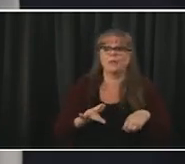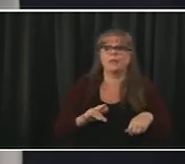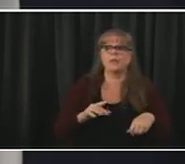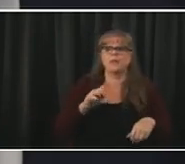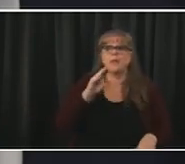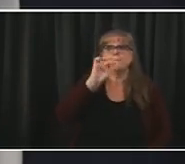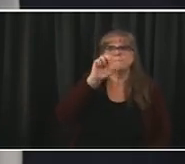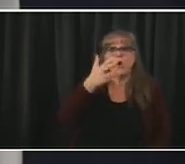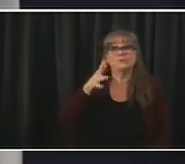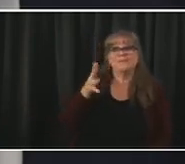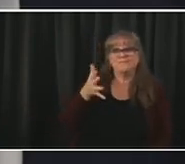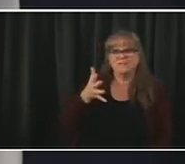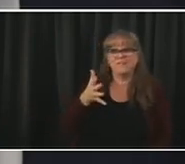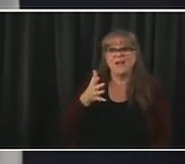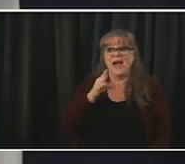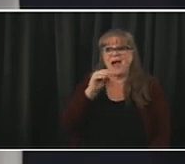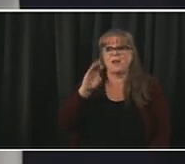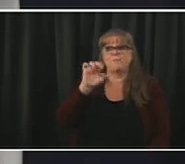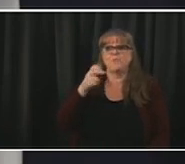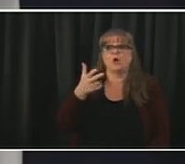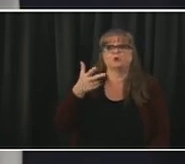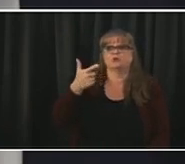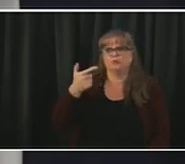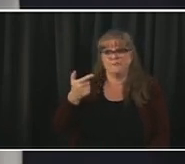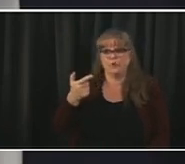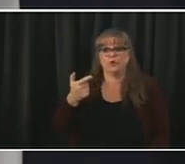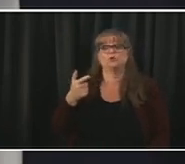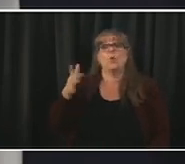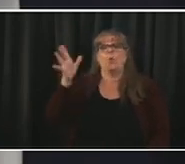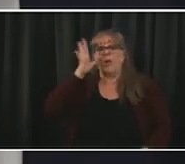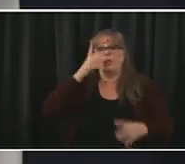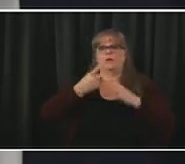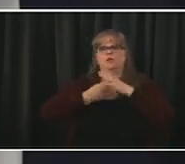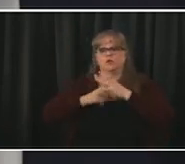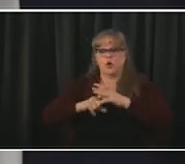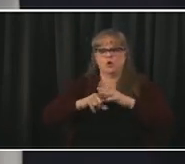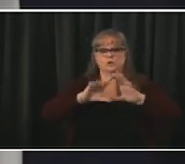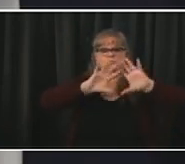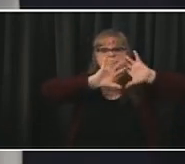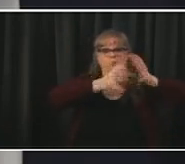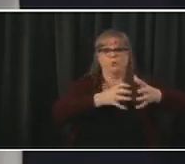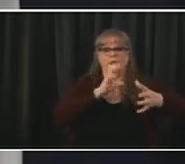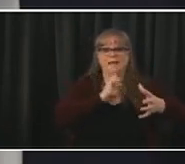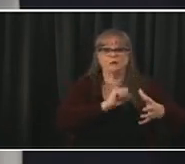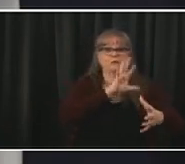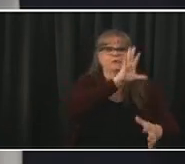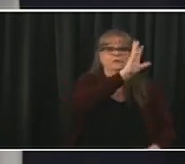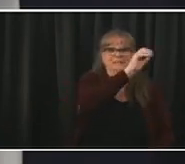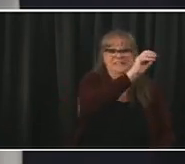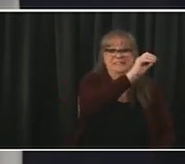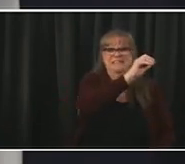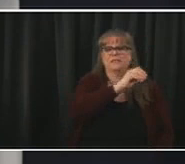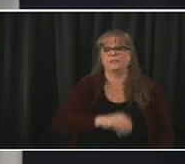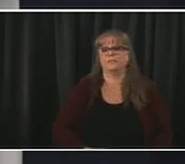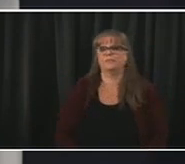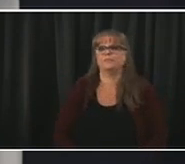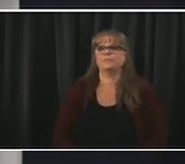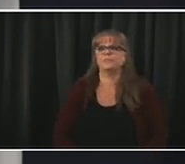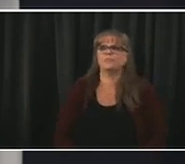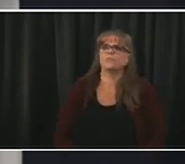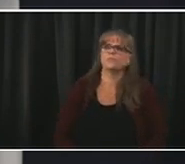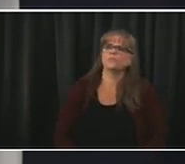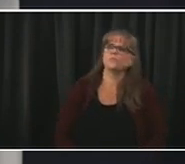if you're 50 and up. Hi, Governor Ali Levine with 9 News here. How